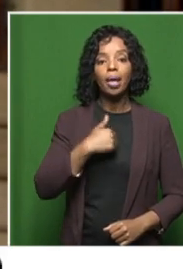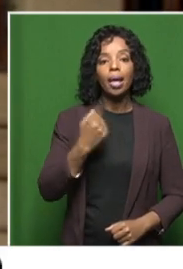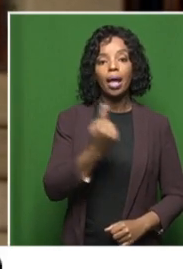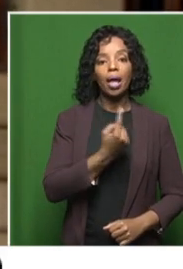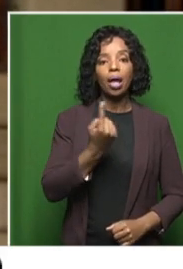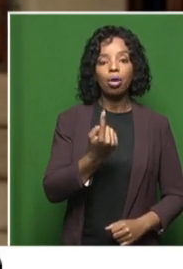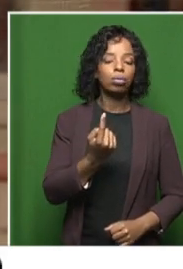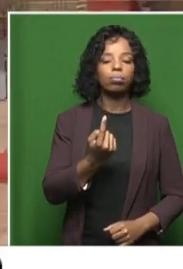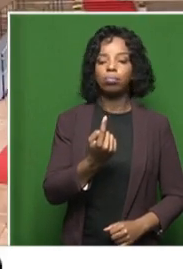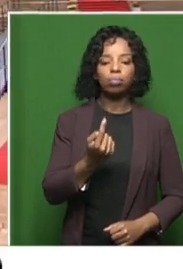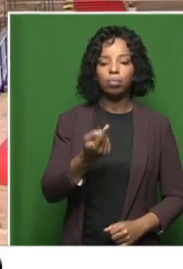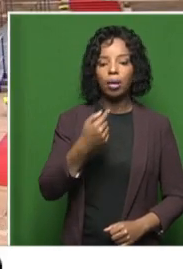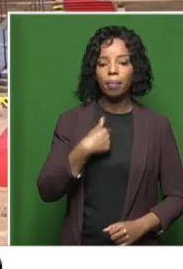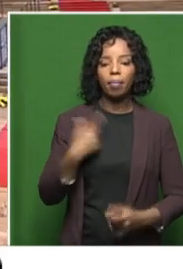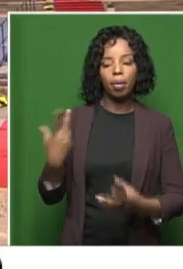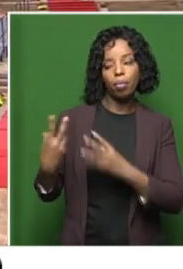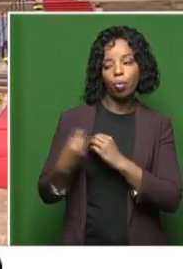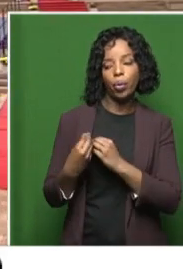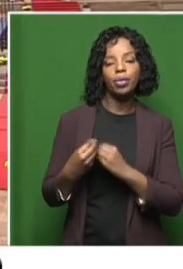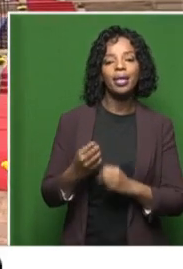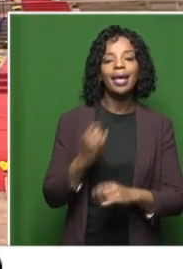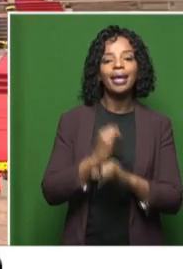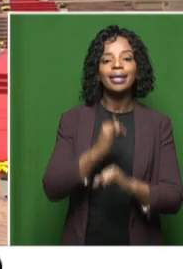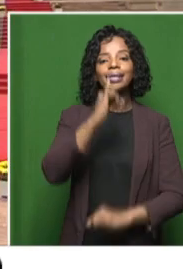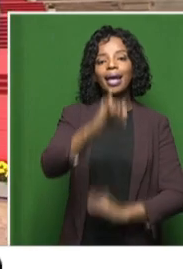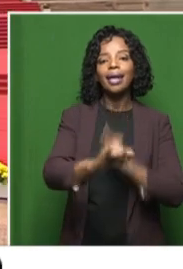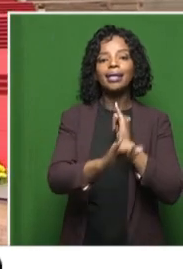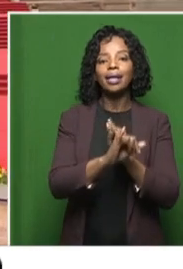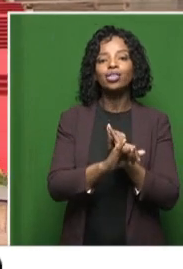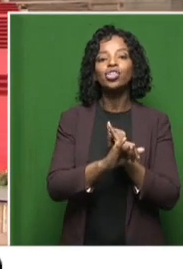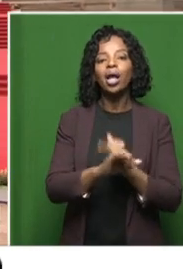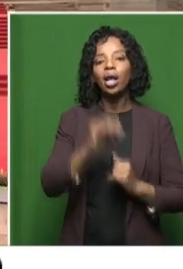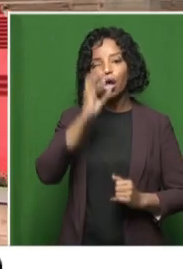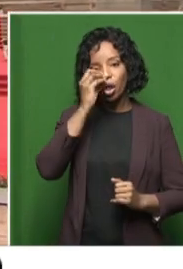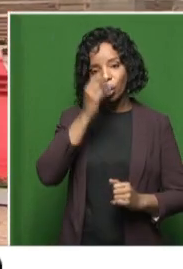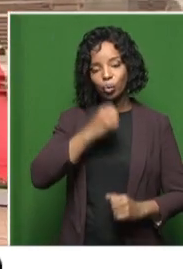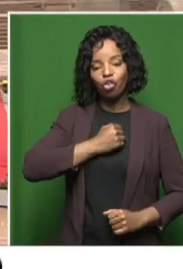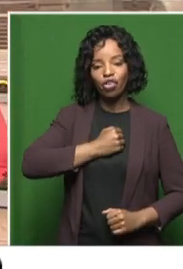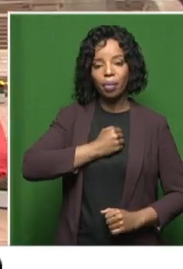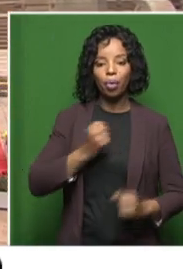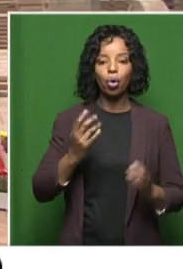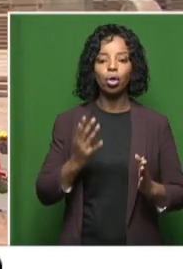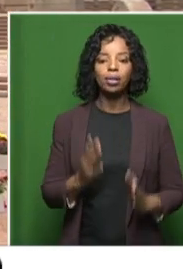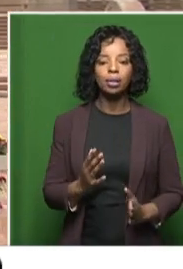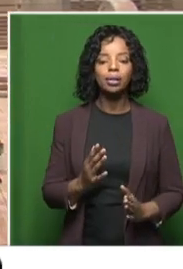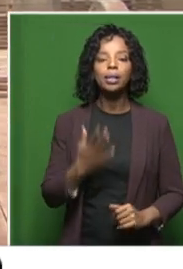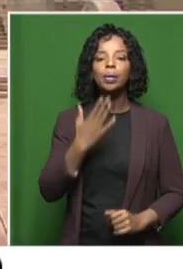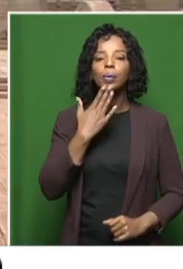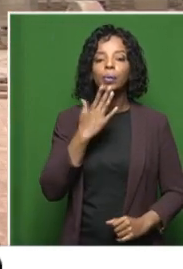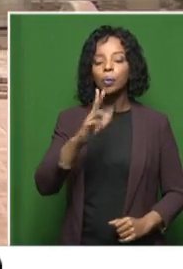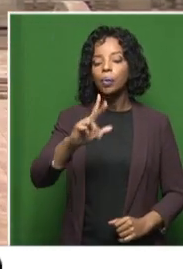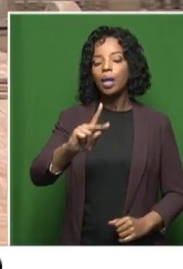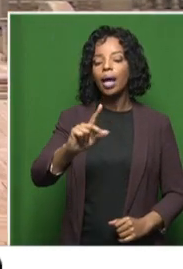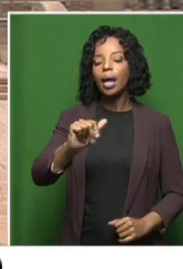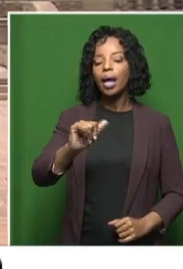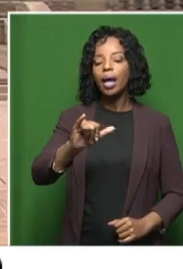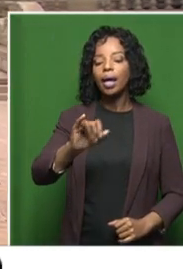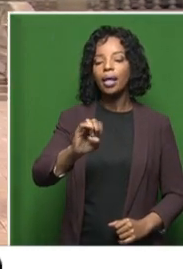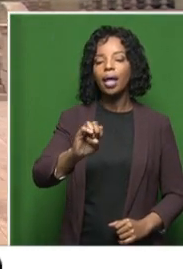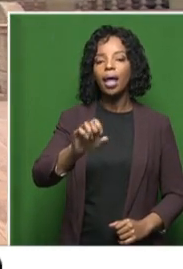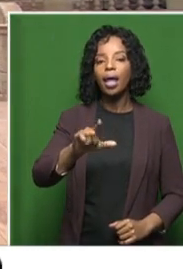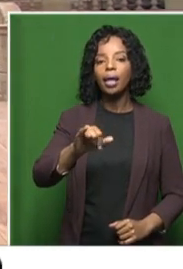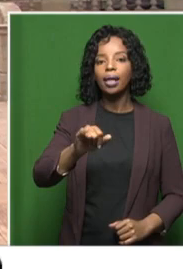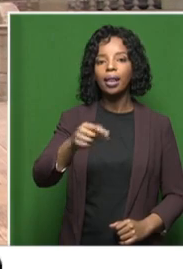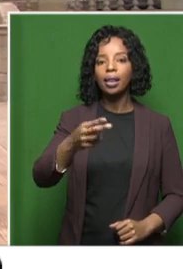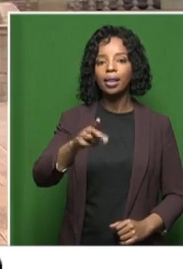of the international news reporters of the South African Broadcasting Corporation, the diplomat himself, Kayelihle Kumalo, whom we will further